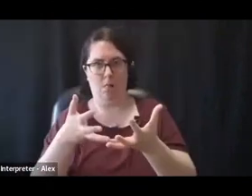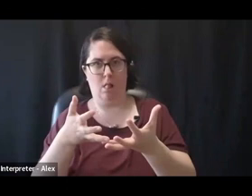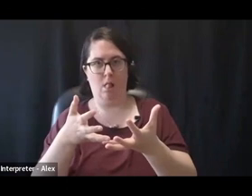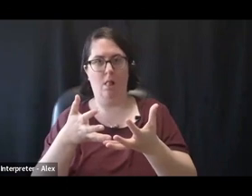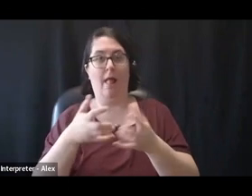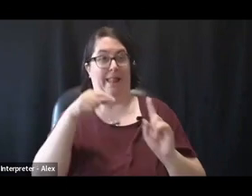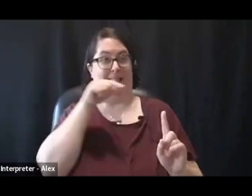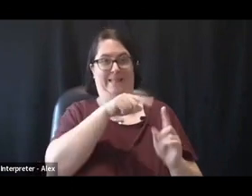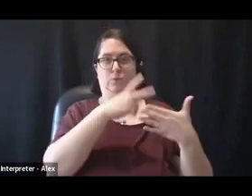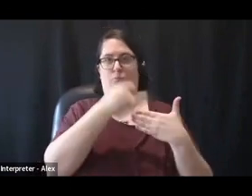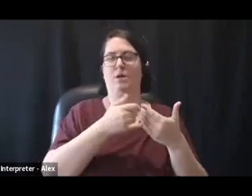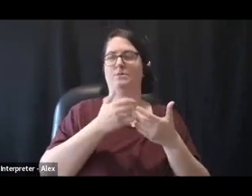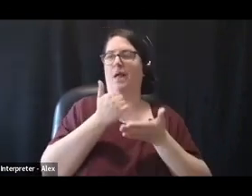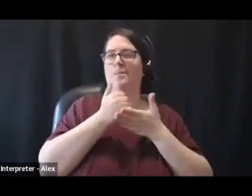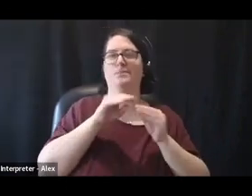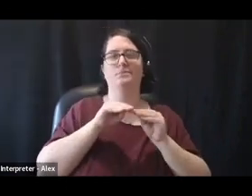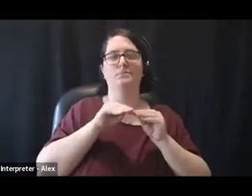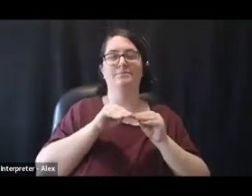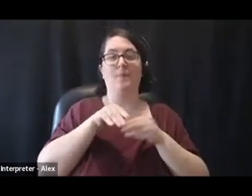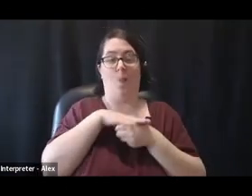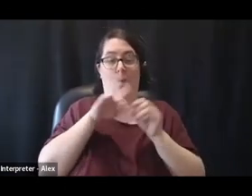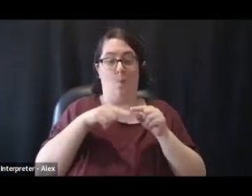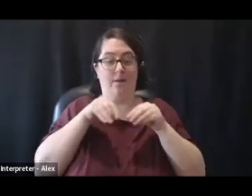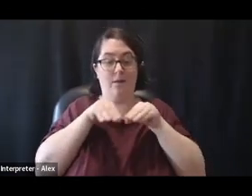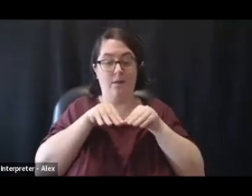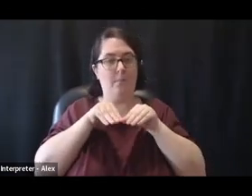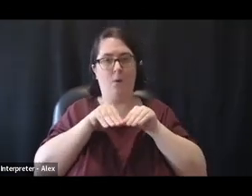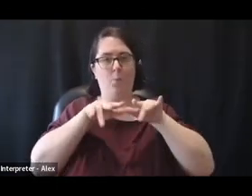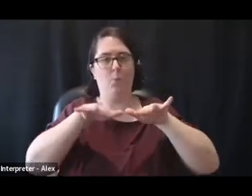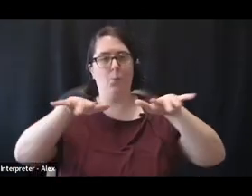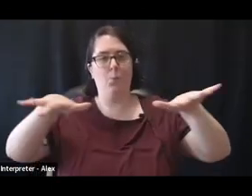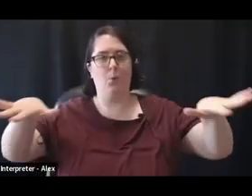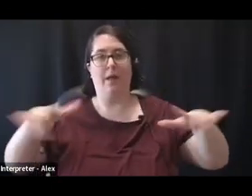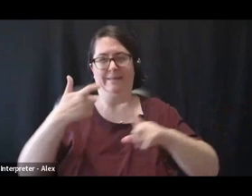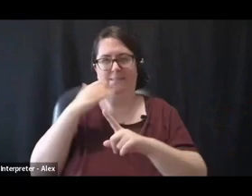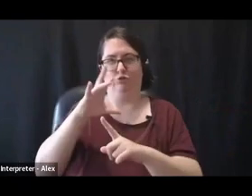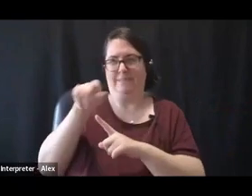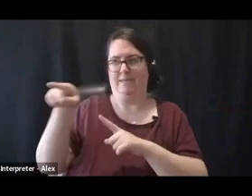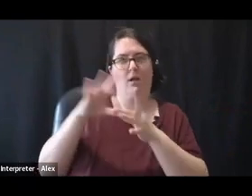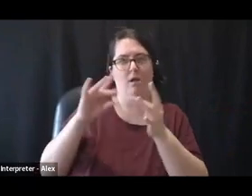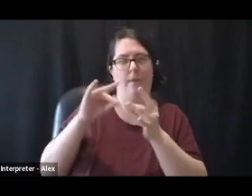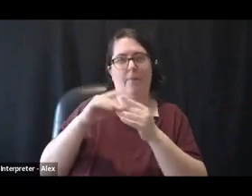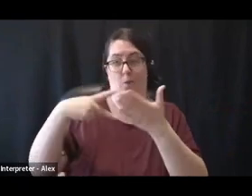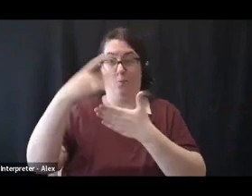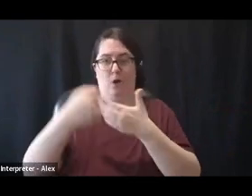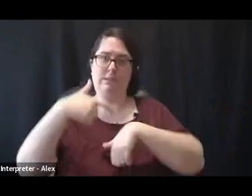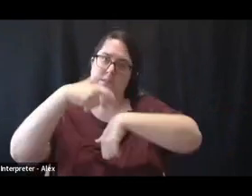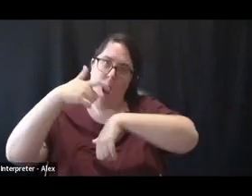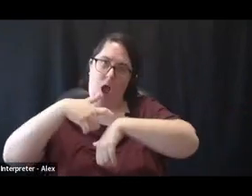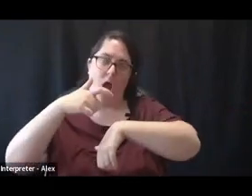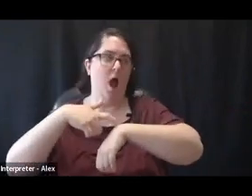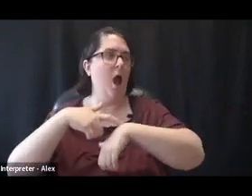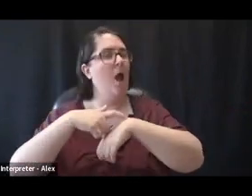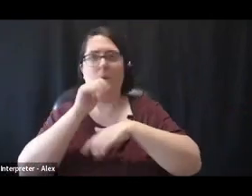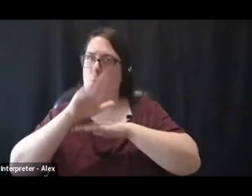allows us to reach beyond our local community, but also what Christina was just talking about, right? How these projects take time,